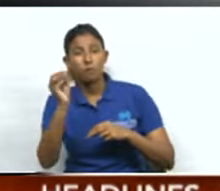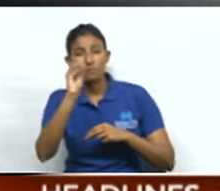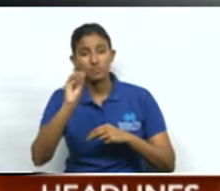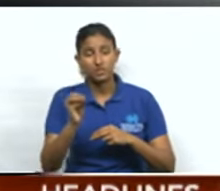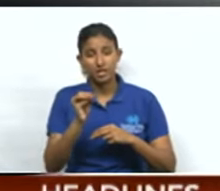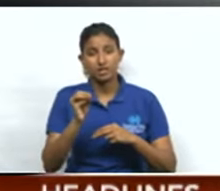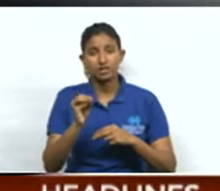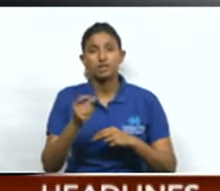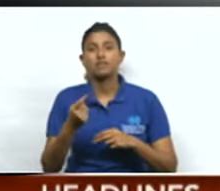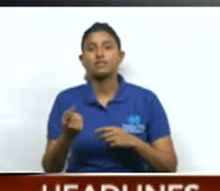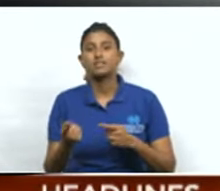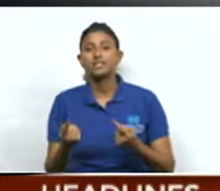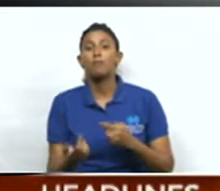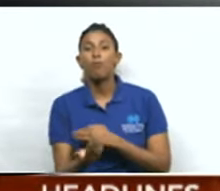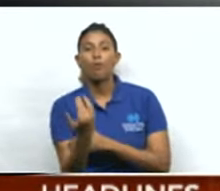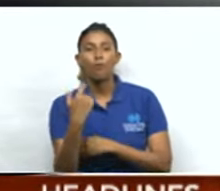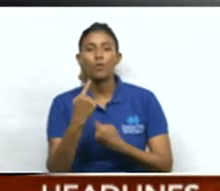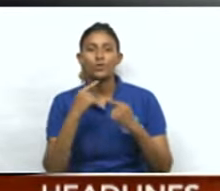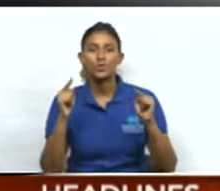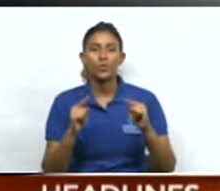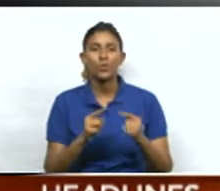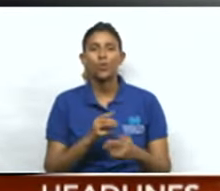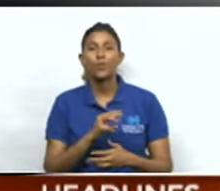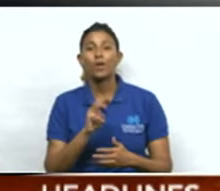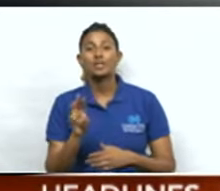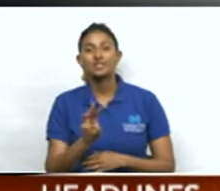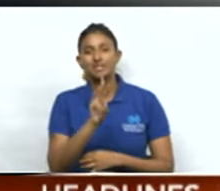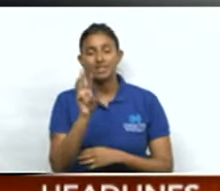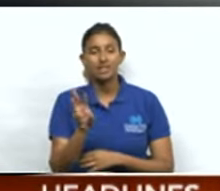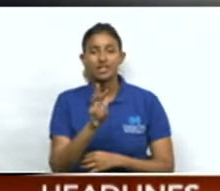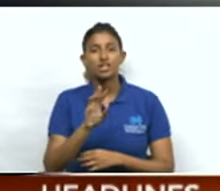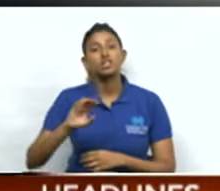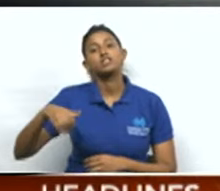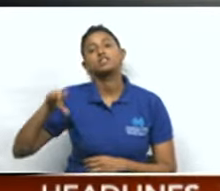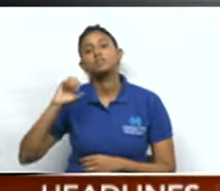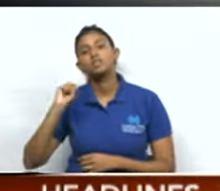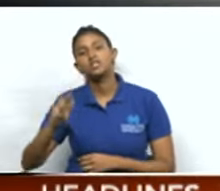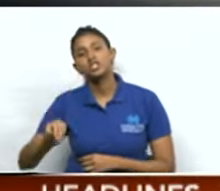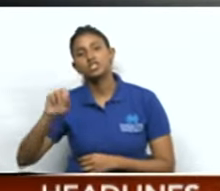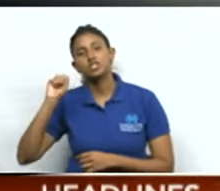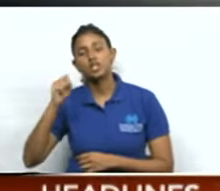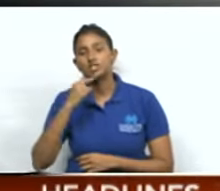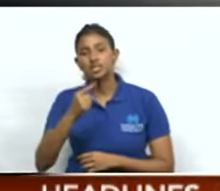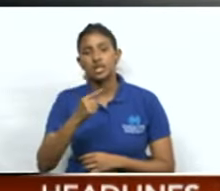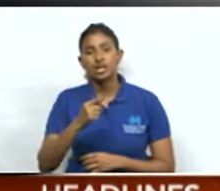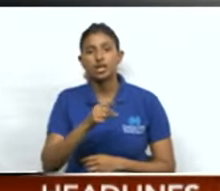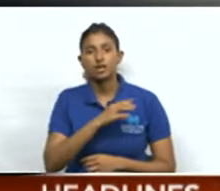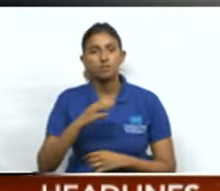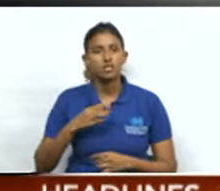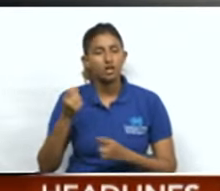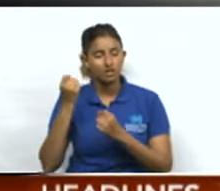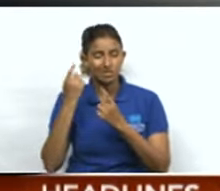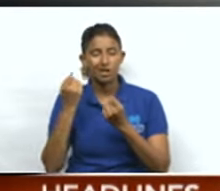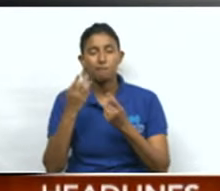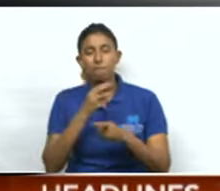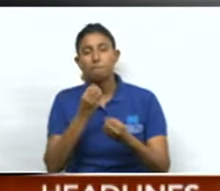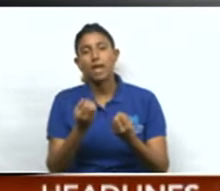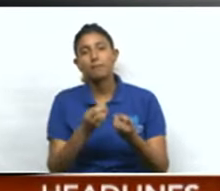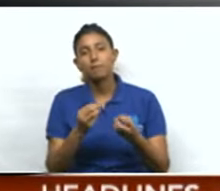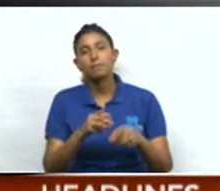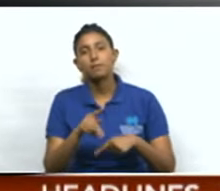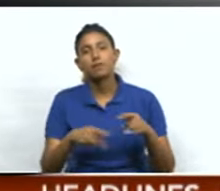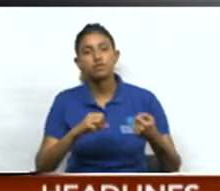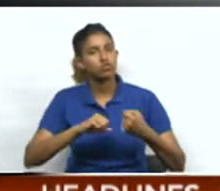Morning Brew program on Wednesday, Executive Director Michelle Salandi said the commission understands that many are struggling after the pandemic and that